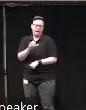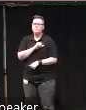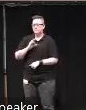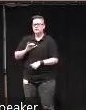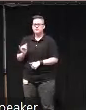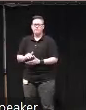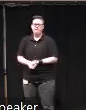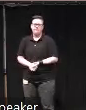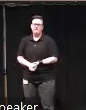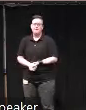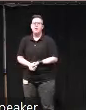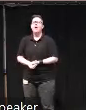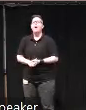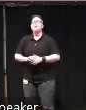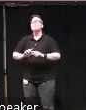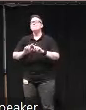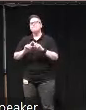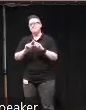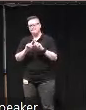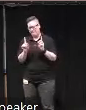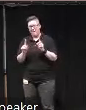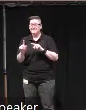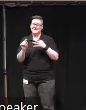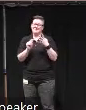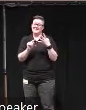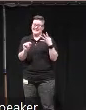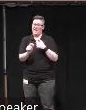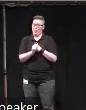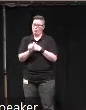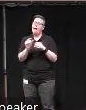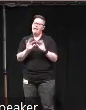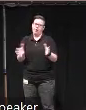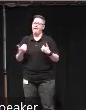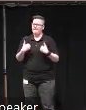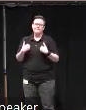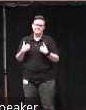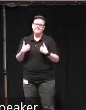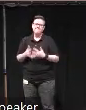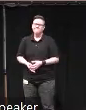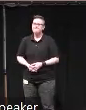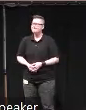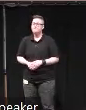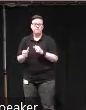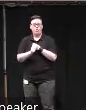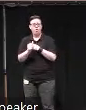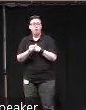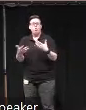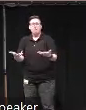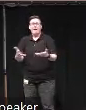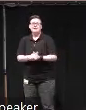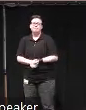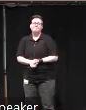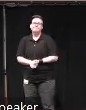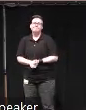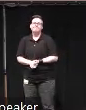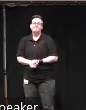staff. But there are clearly threats. And the threats, you can look at